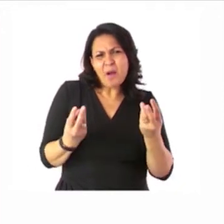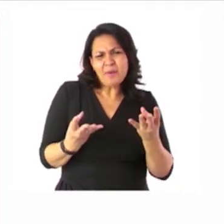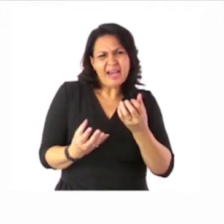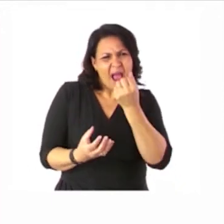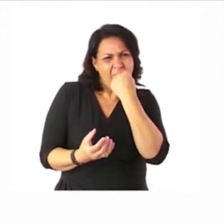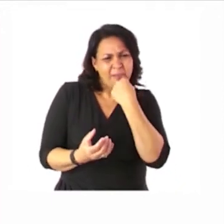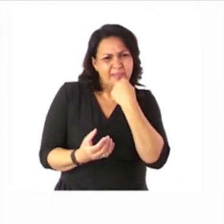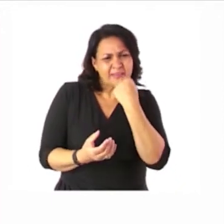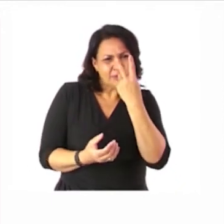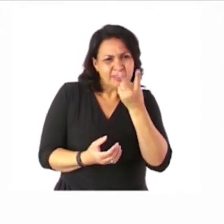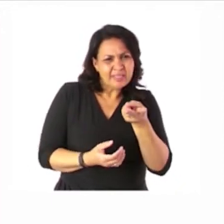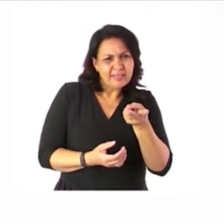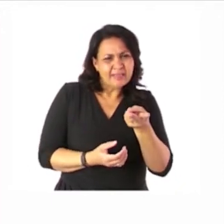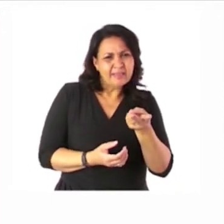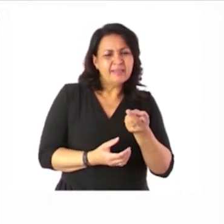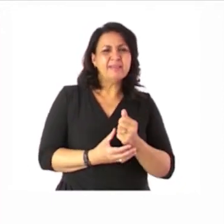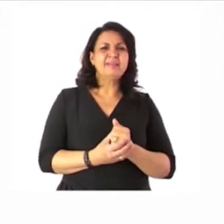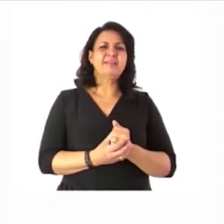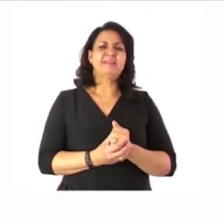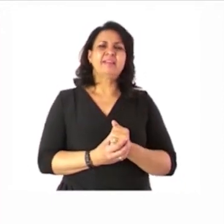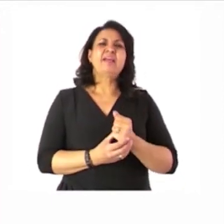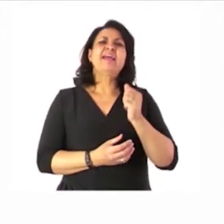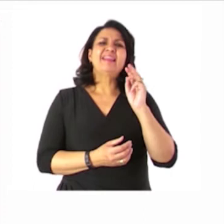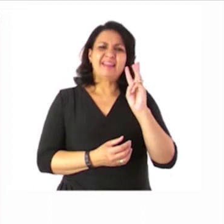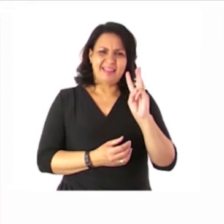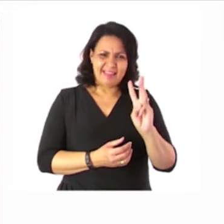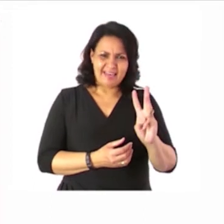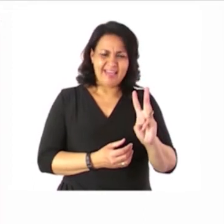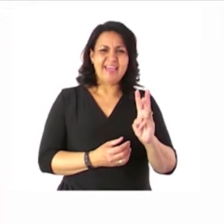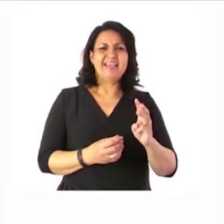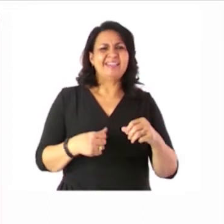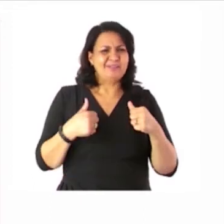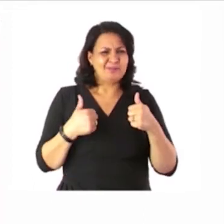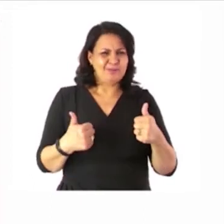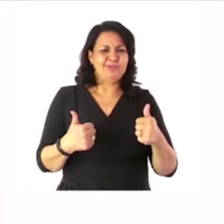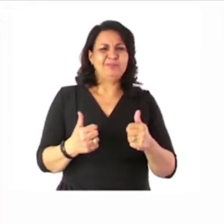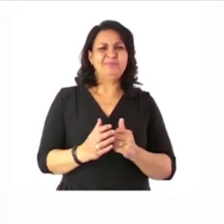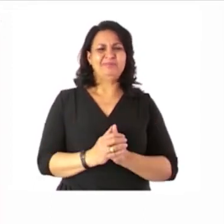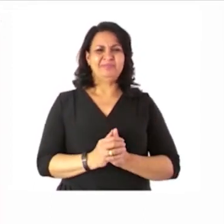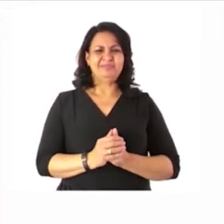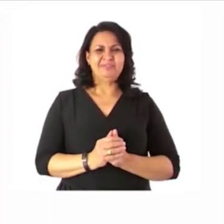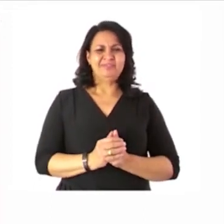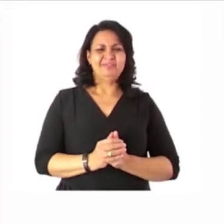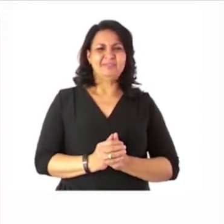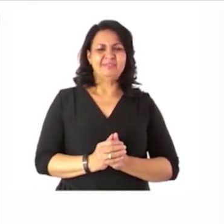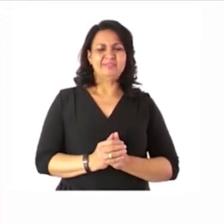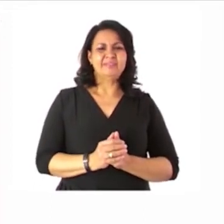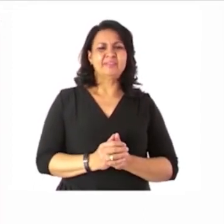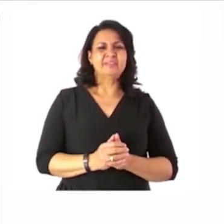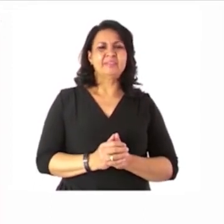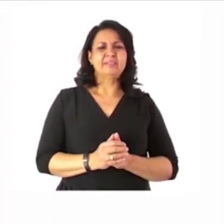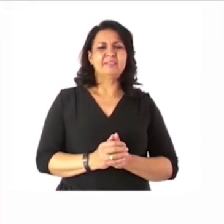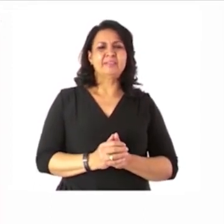have on that page? 3 apples. Okay,